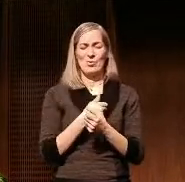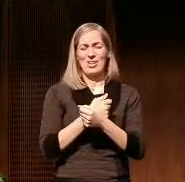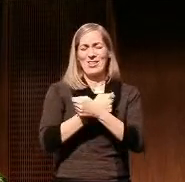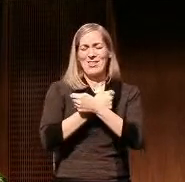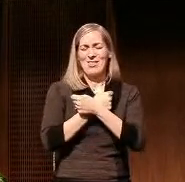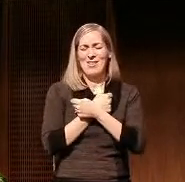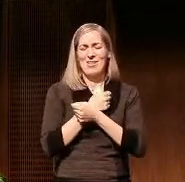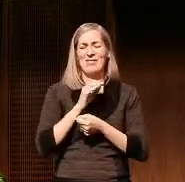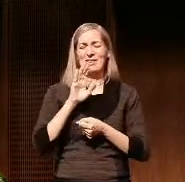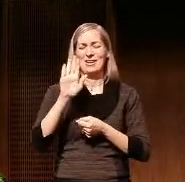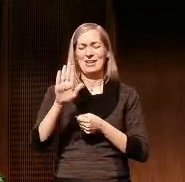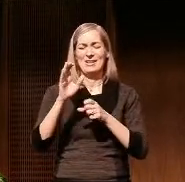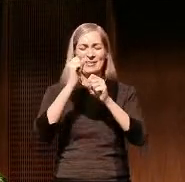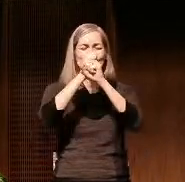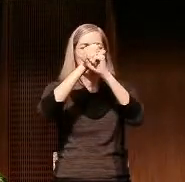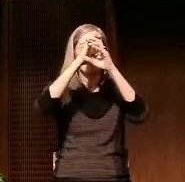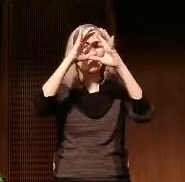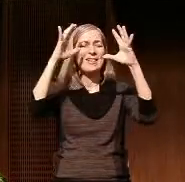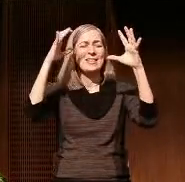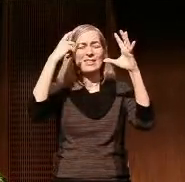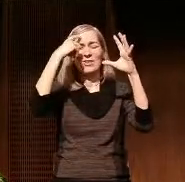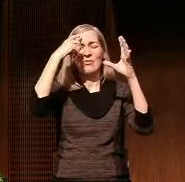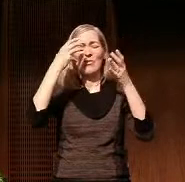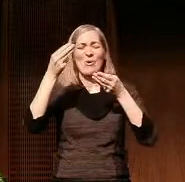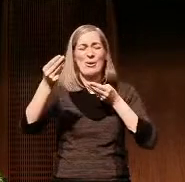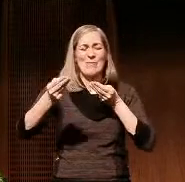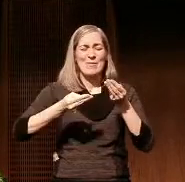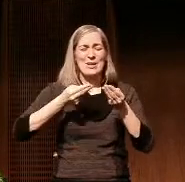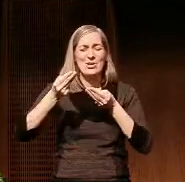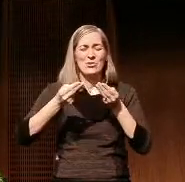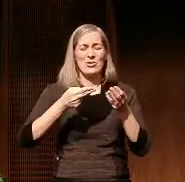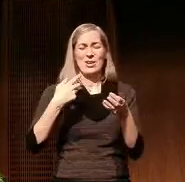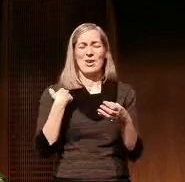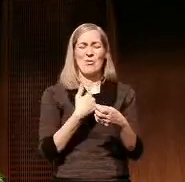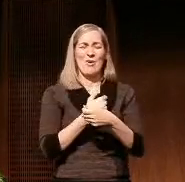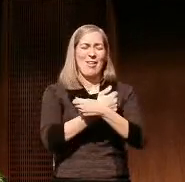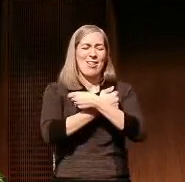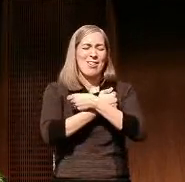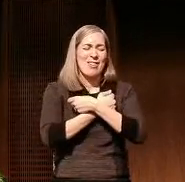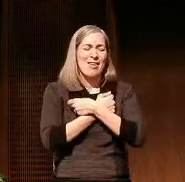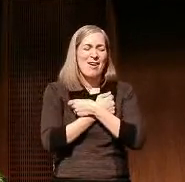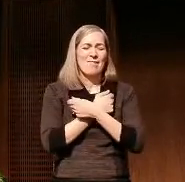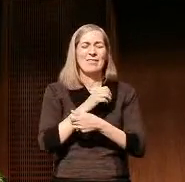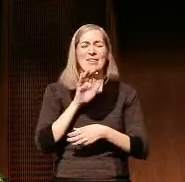his vision for ministry. We loved his